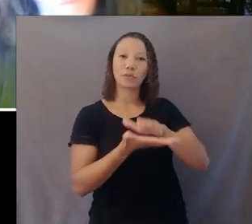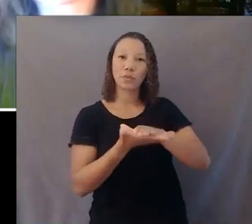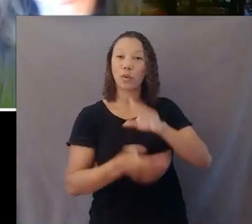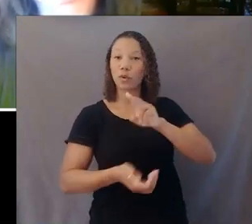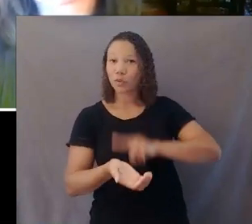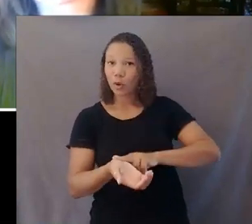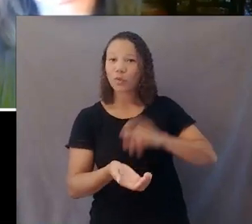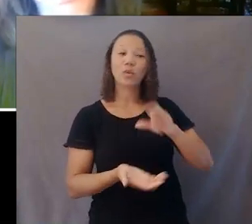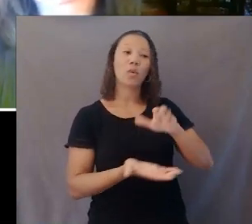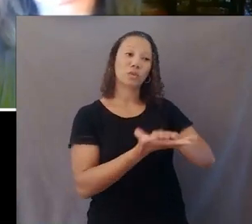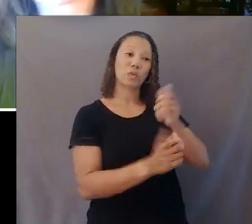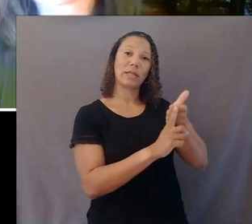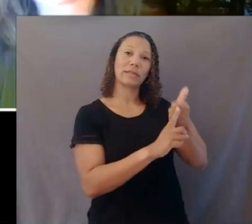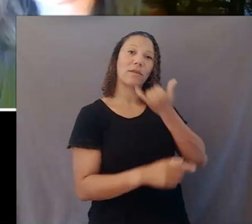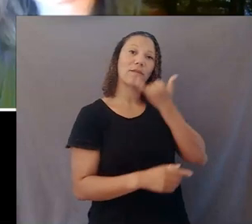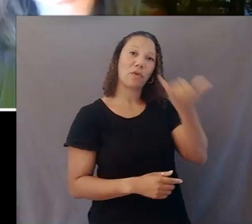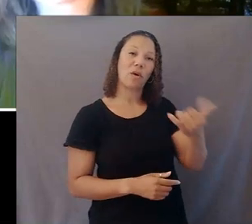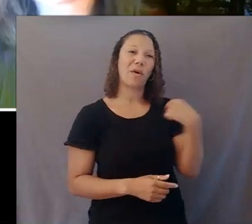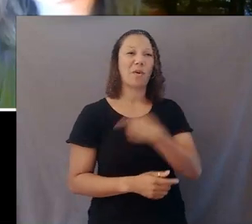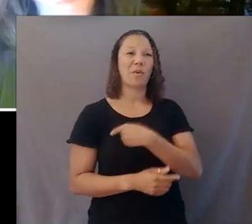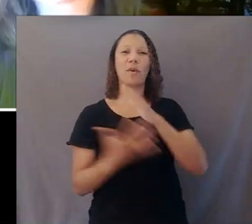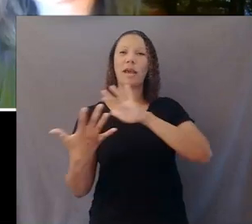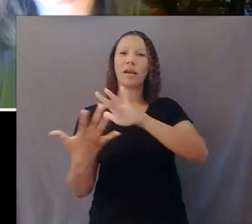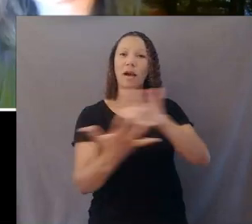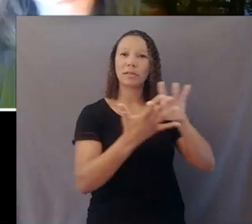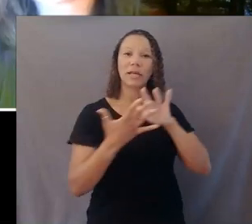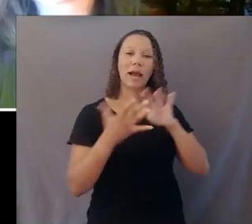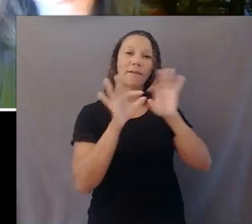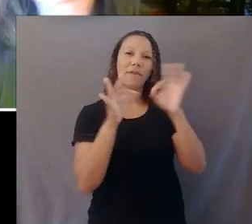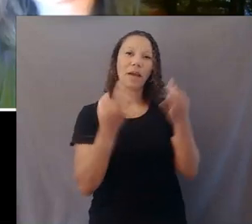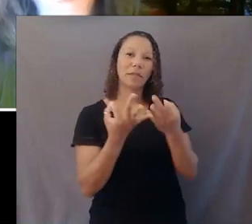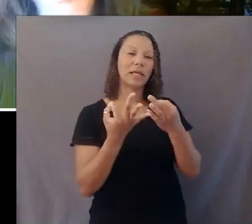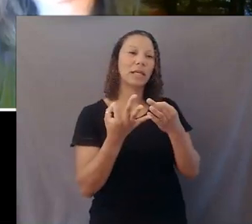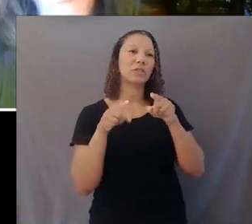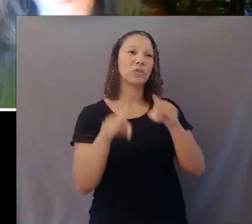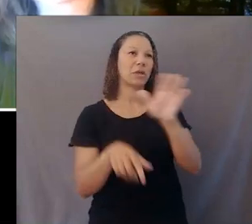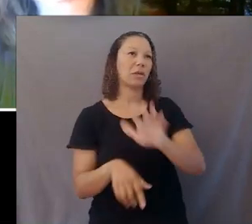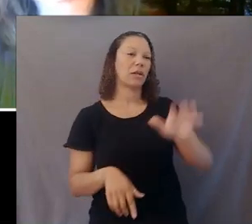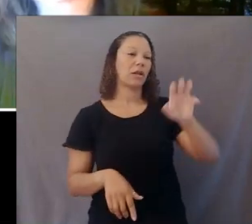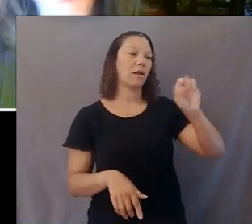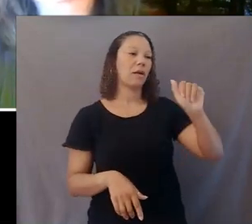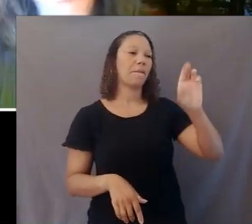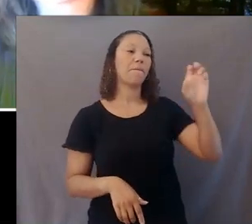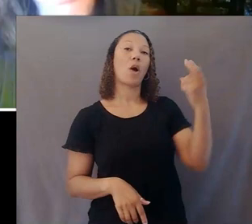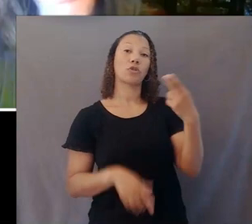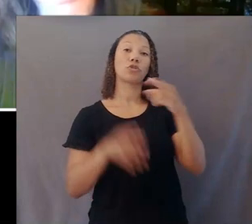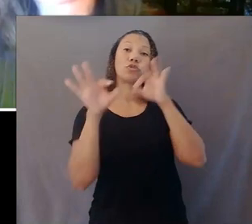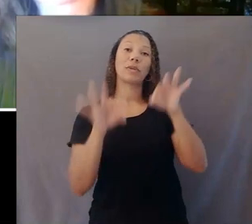started contacting families as early as March or April to remind what immunizations are needed for the next school